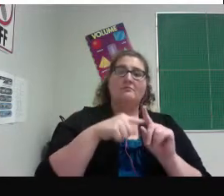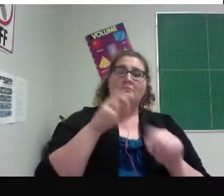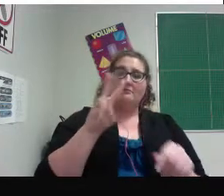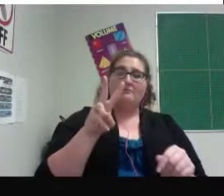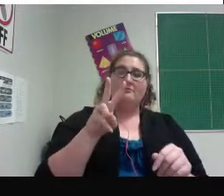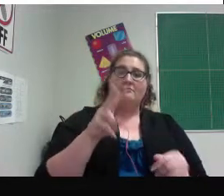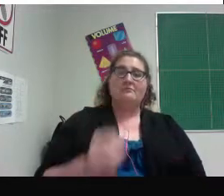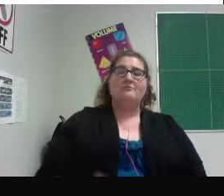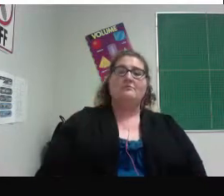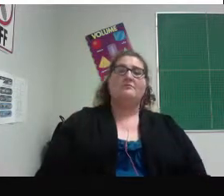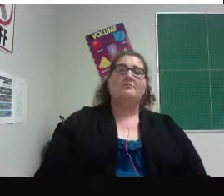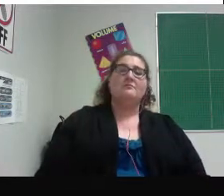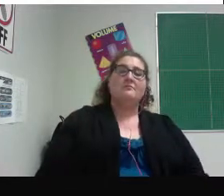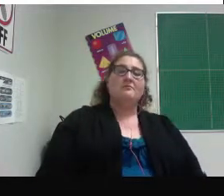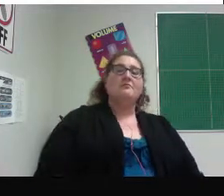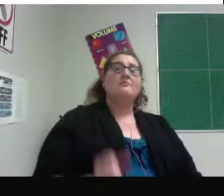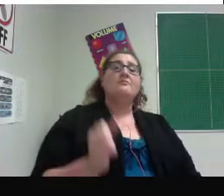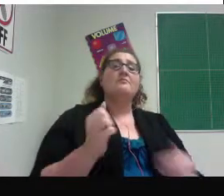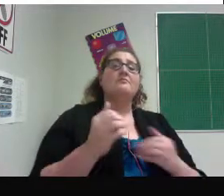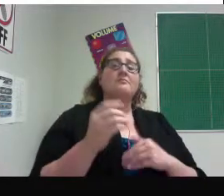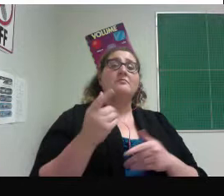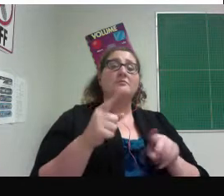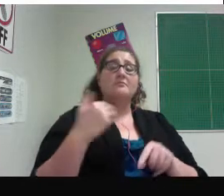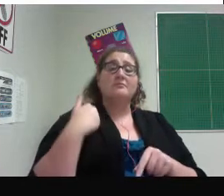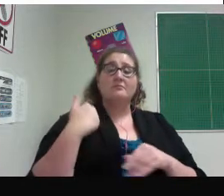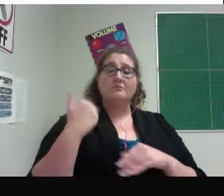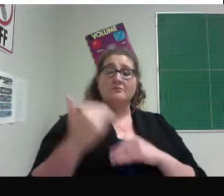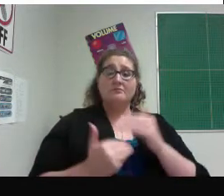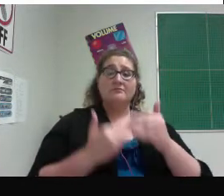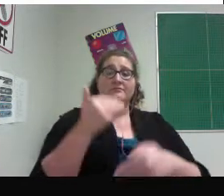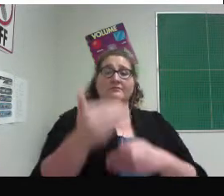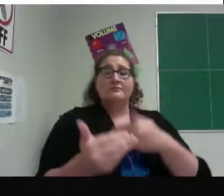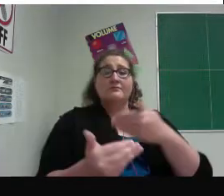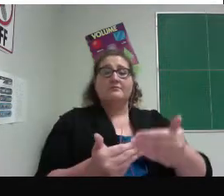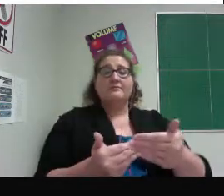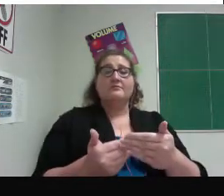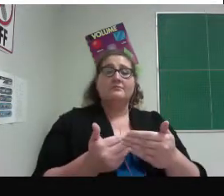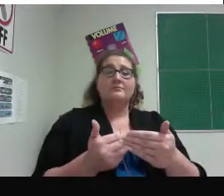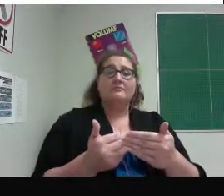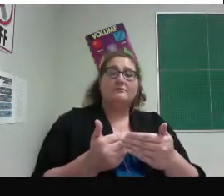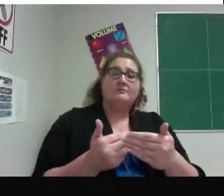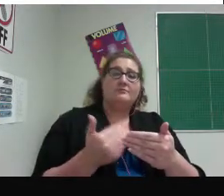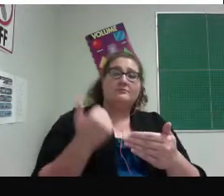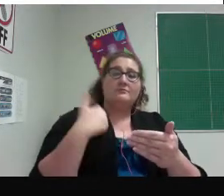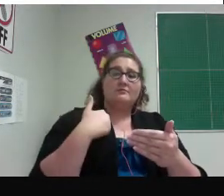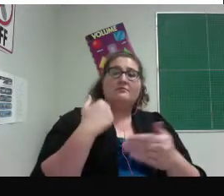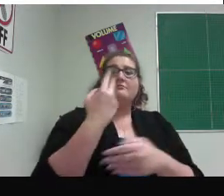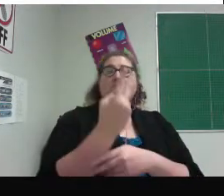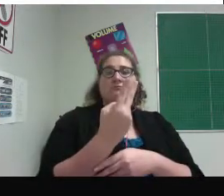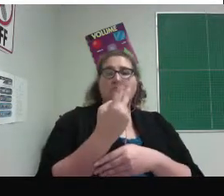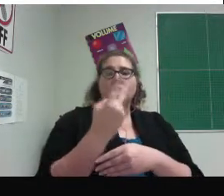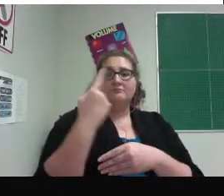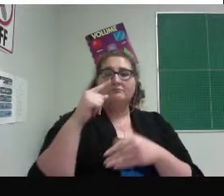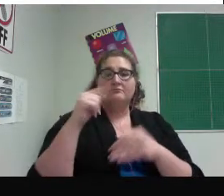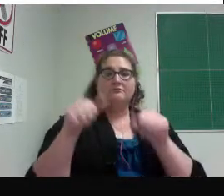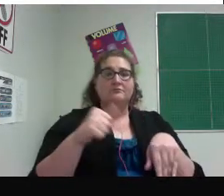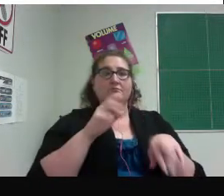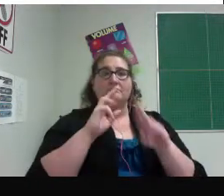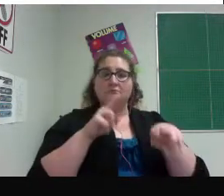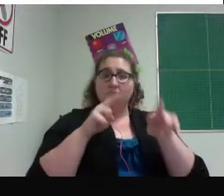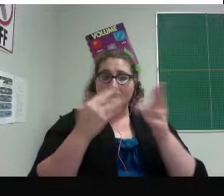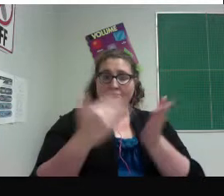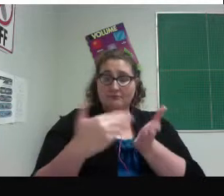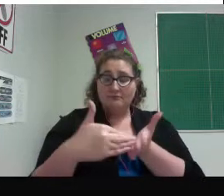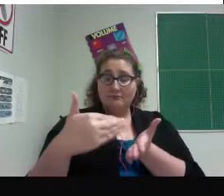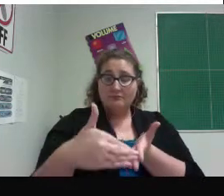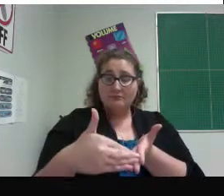2. And from 9 to 11, I'm adding 2. Whenever your pattern takes 2 steps to go out so that it